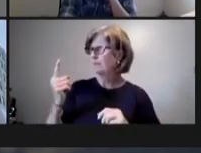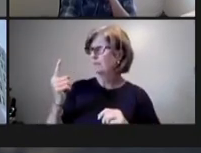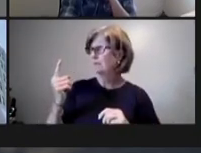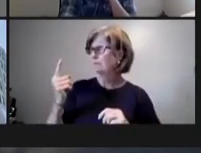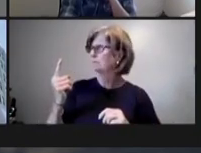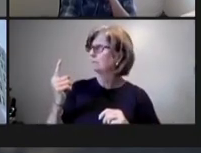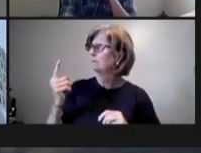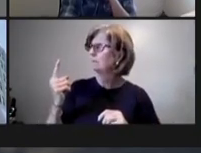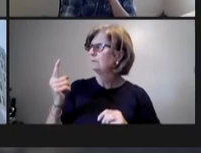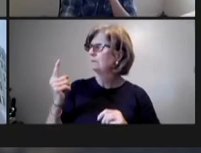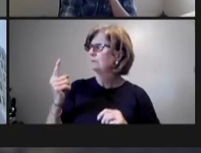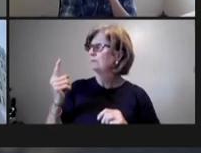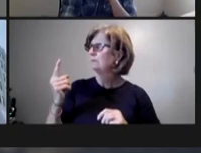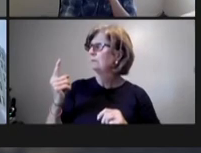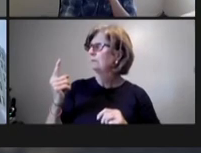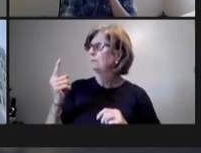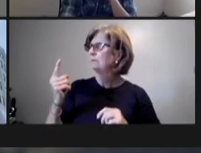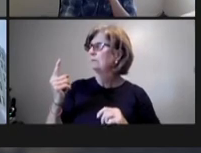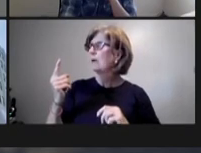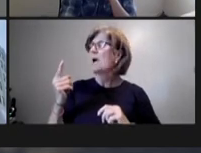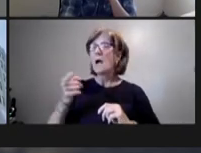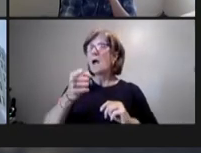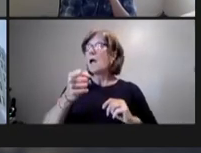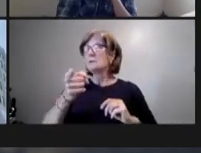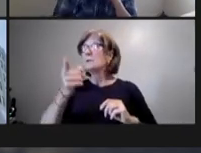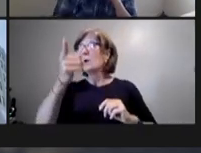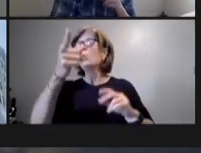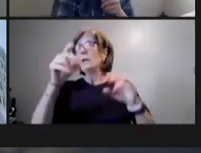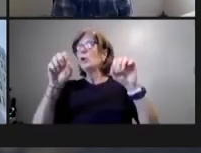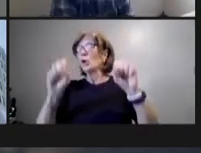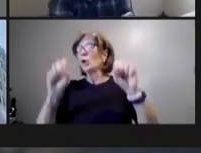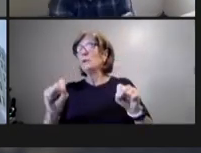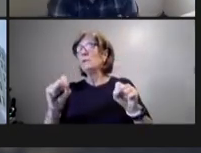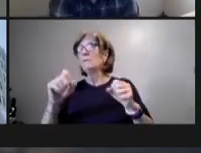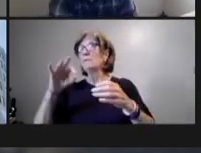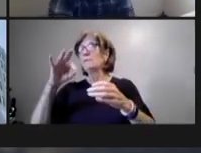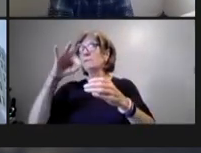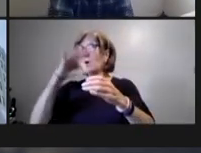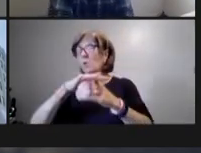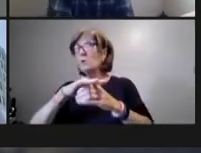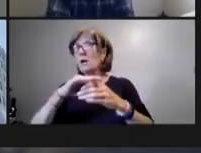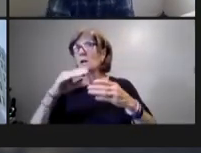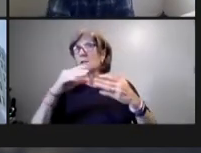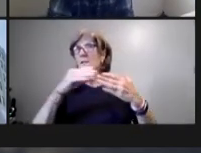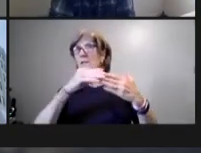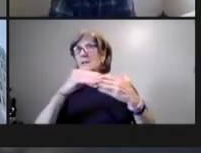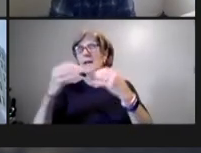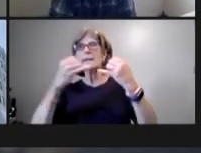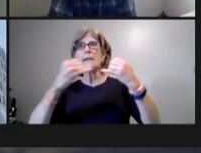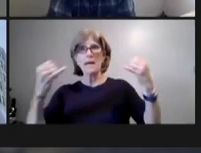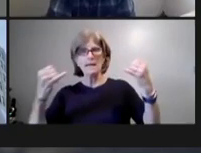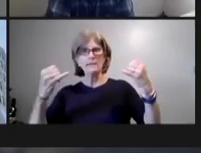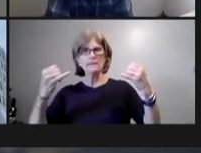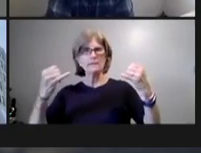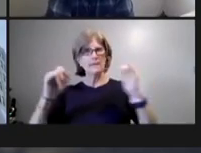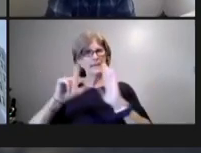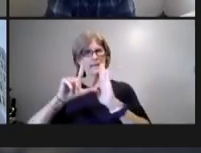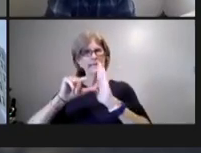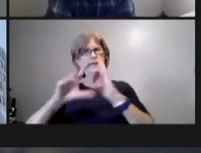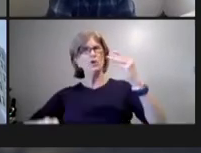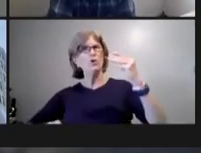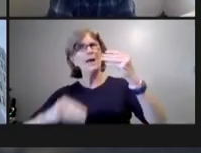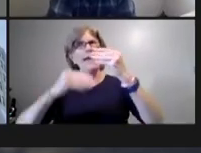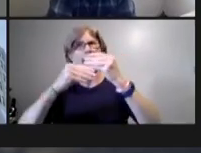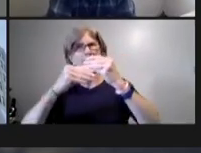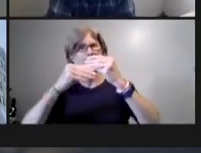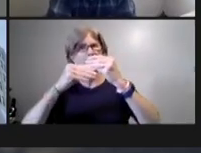is it possible we could take a vote on the guidelines otherwise, and then we would just add that in to a future action,